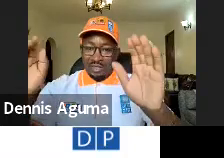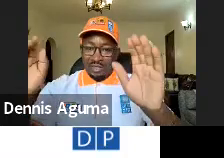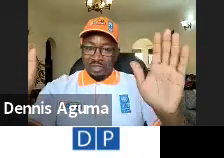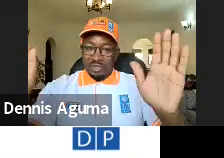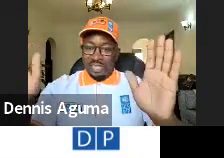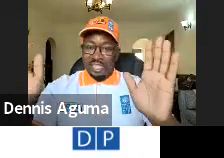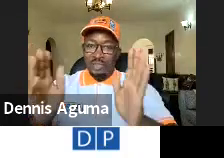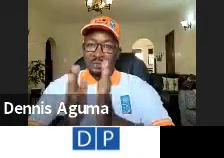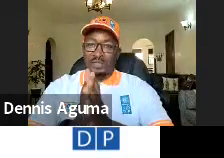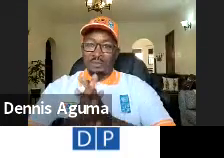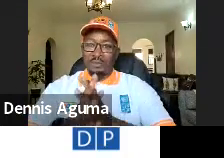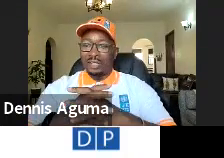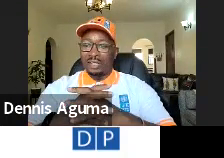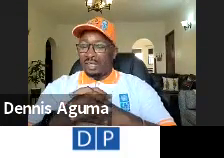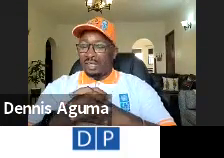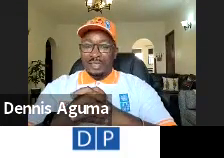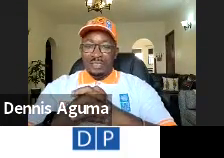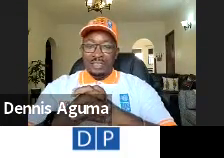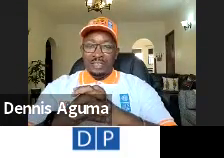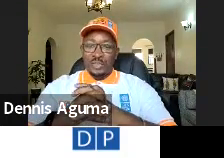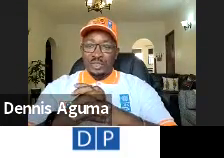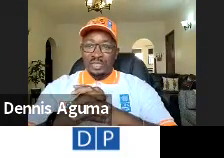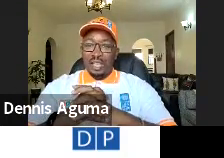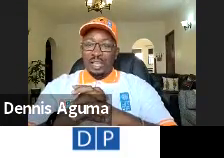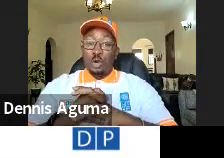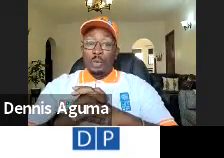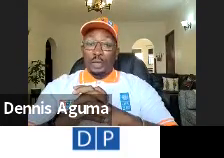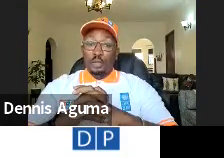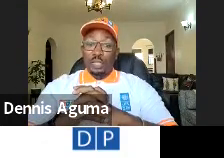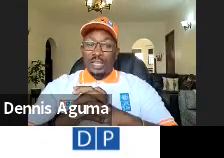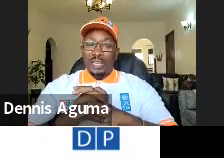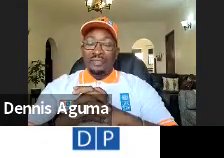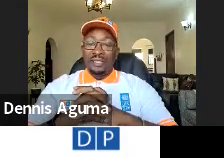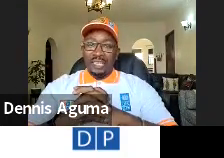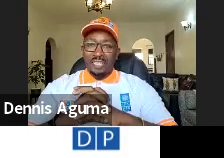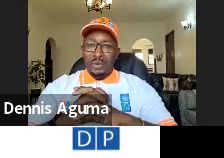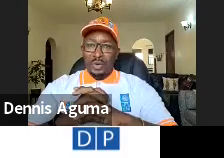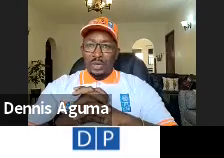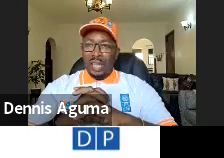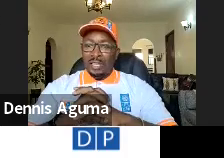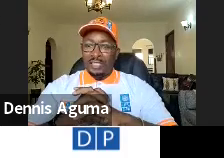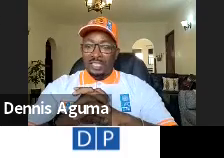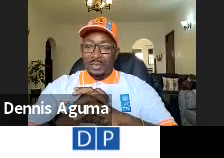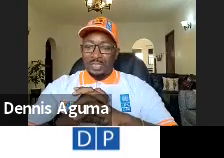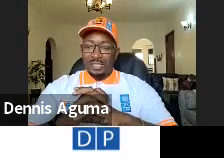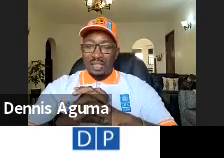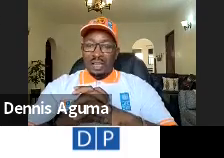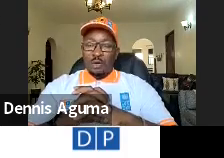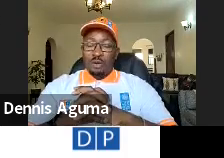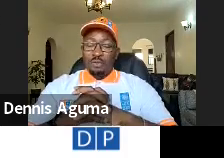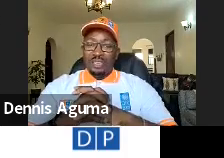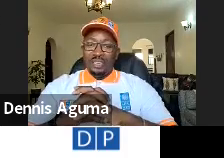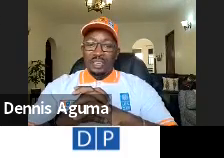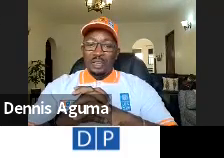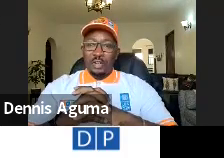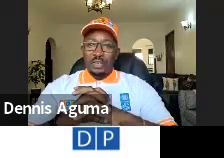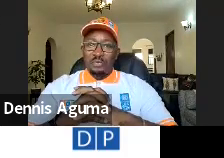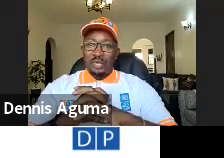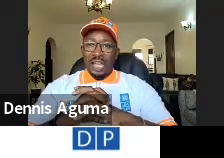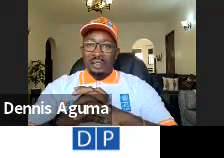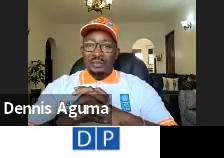Oh yeah, sorry, I was just getting rid of some IT issues. So my panel today is a fantastic panel in the ICT space. One of the